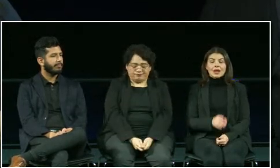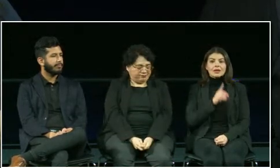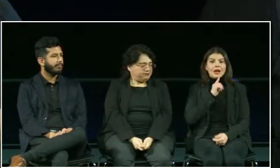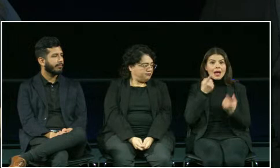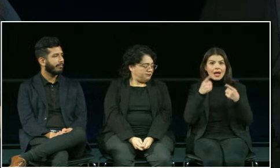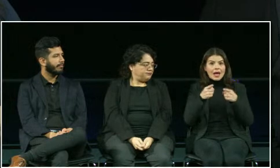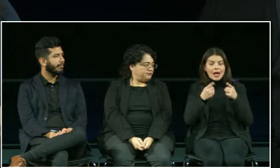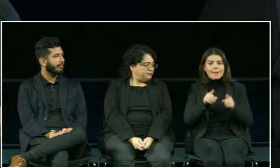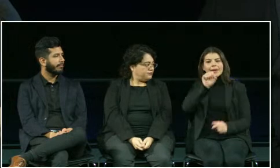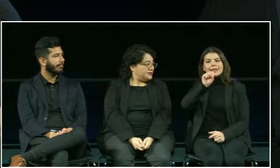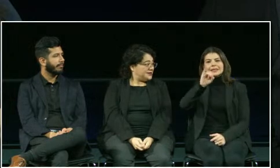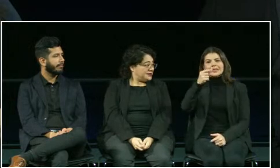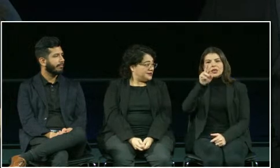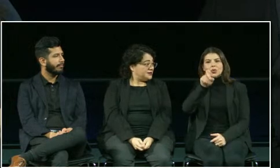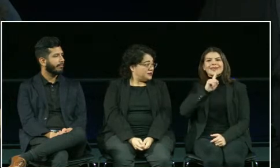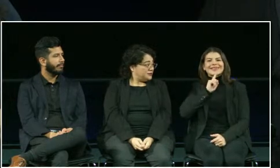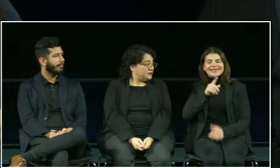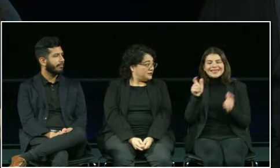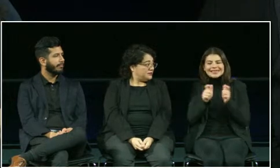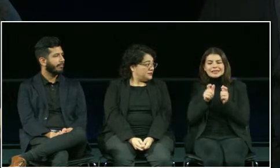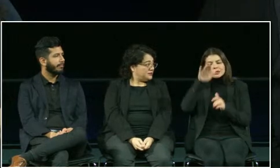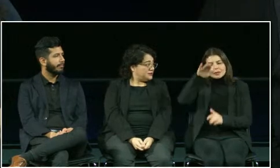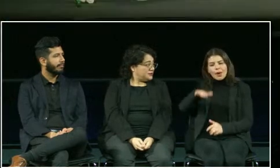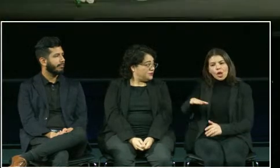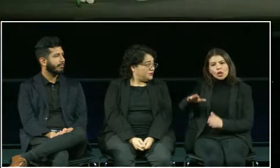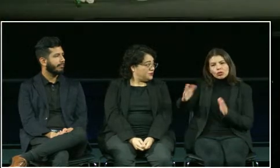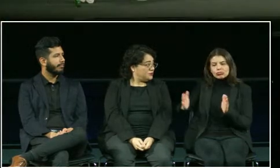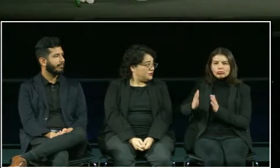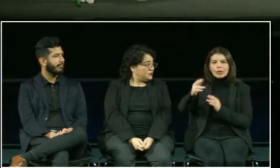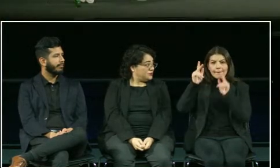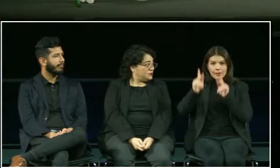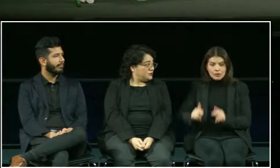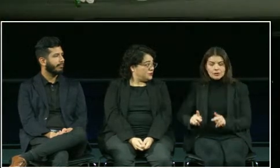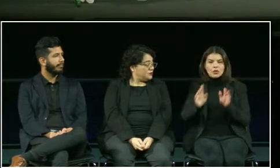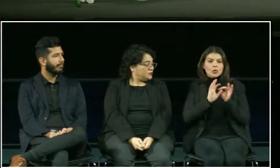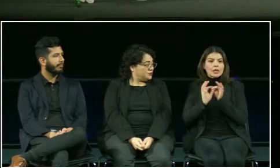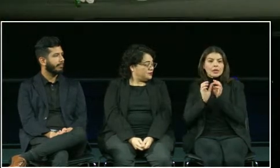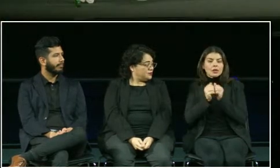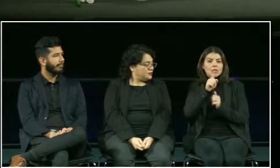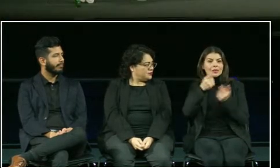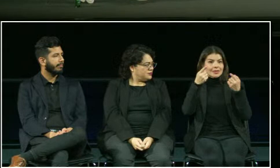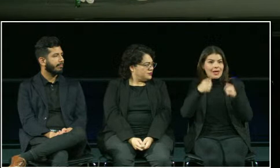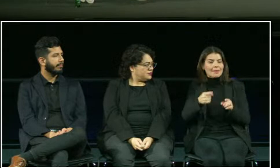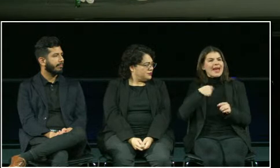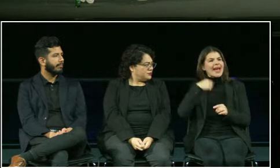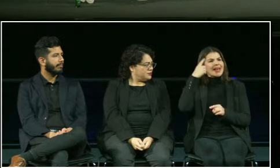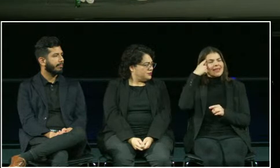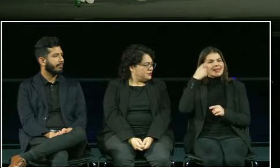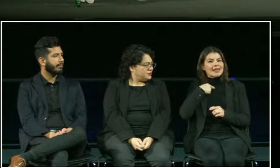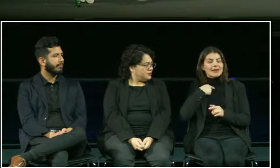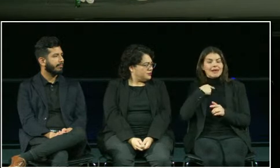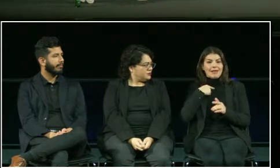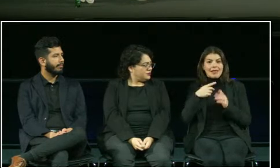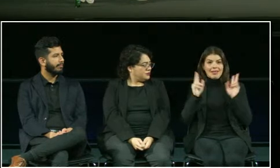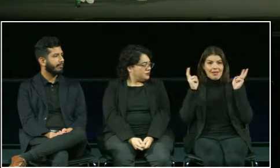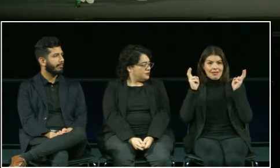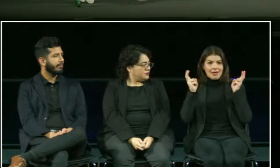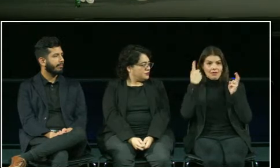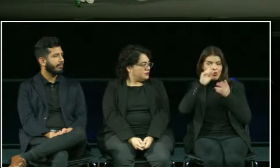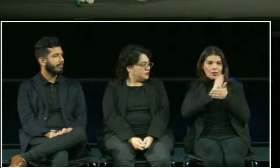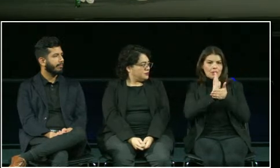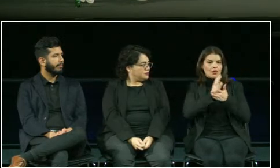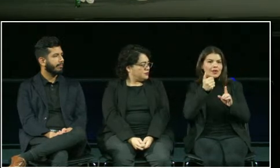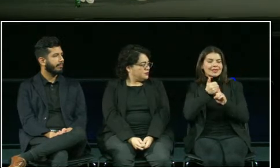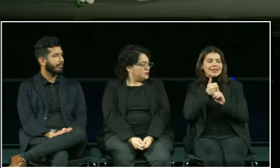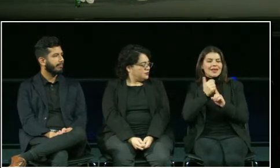that Sigrid is a smaller person, and in terms of what's going on, I think thematically in your film,